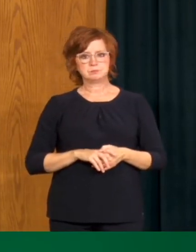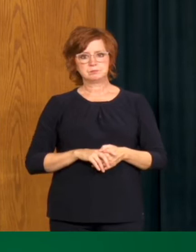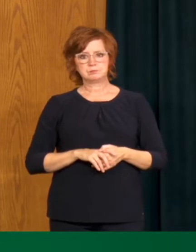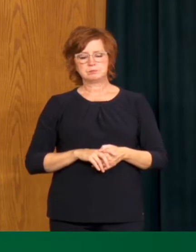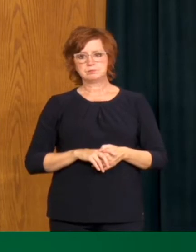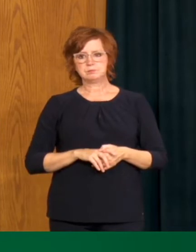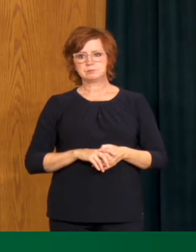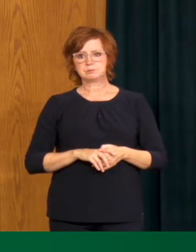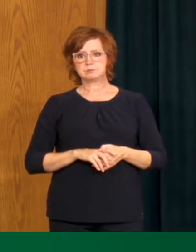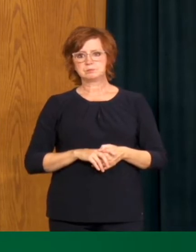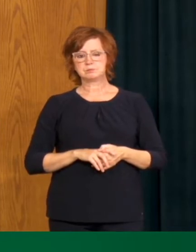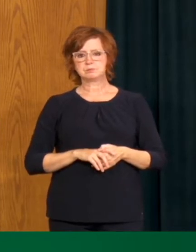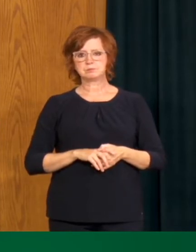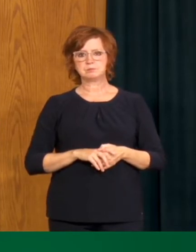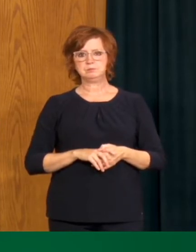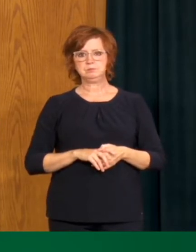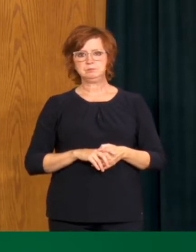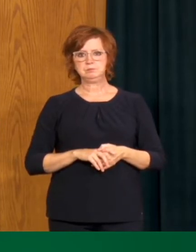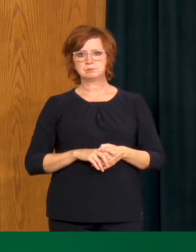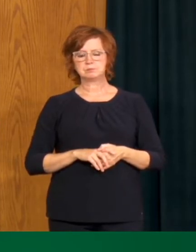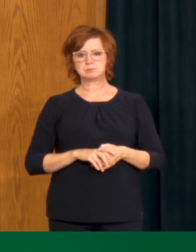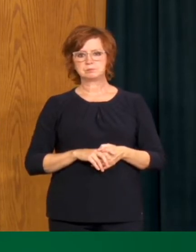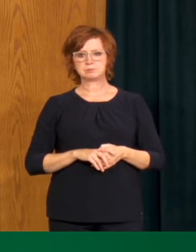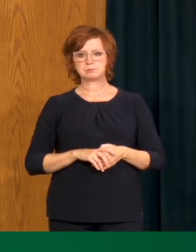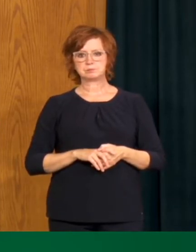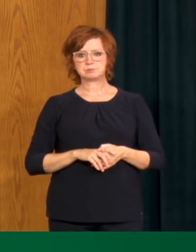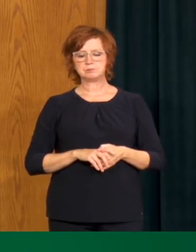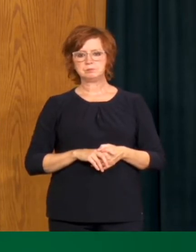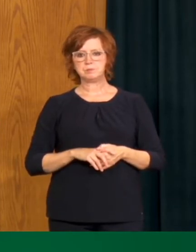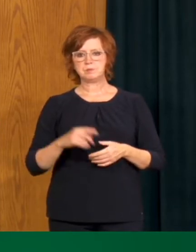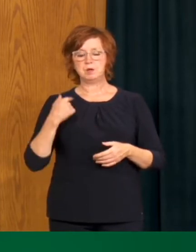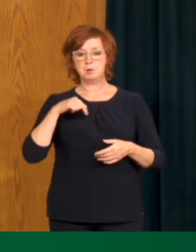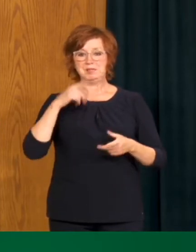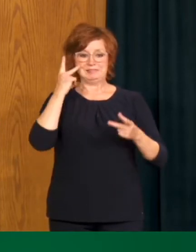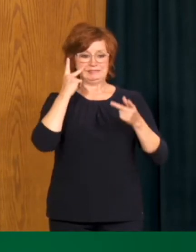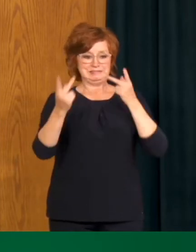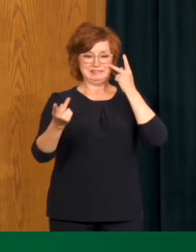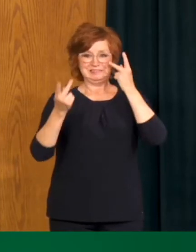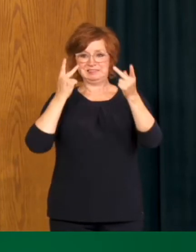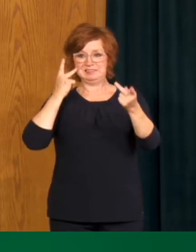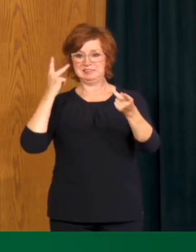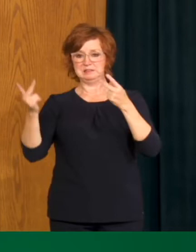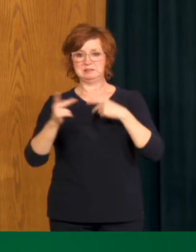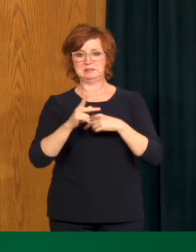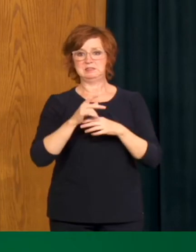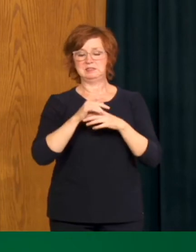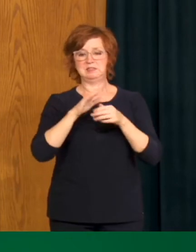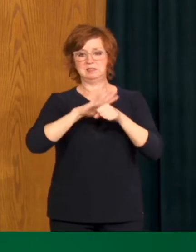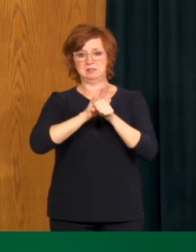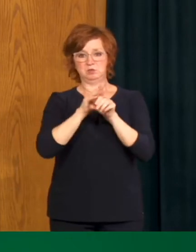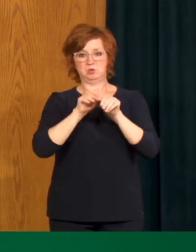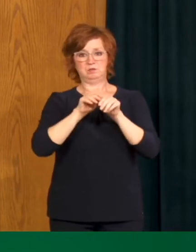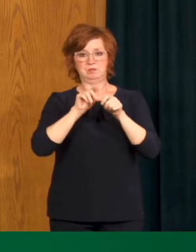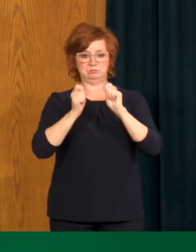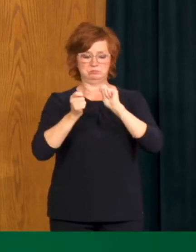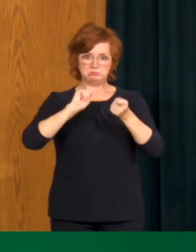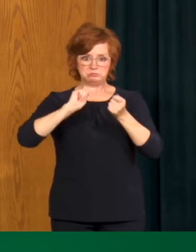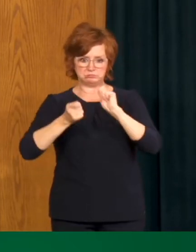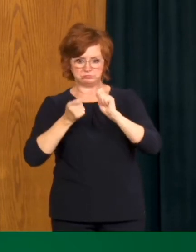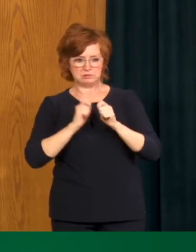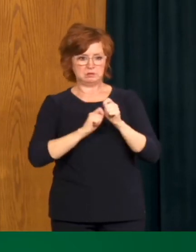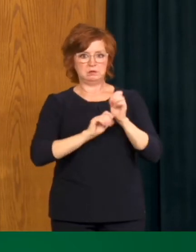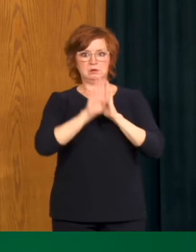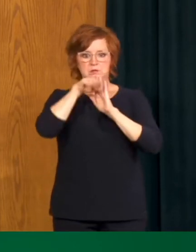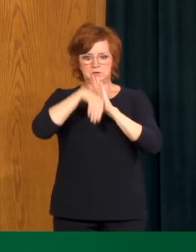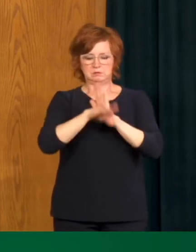to see, the evolving nature of this virus and the understanding of this virus, if it comes to that point where